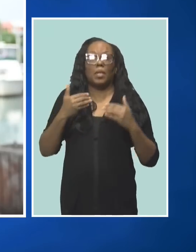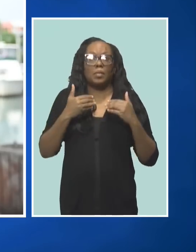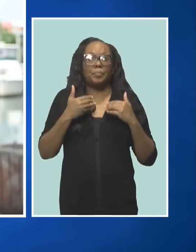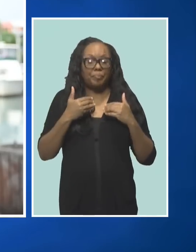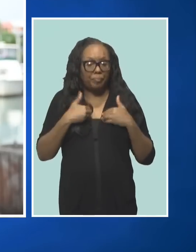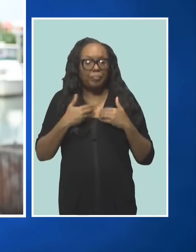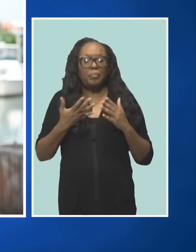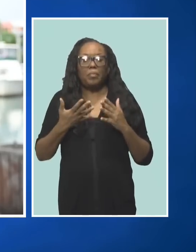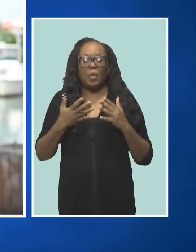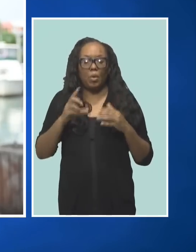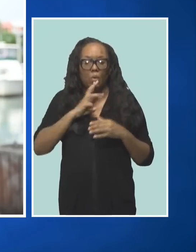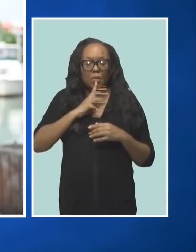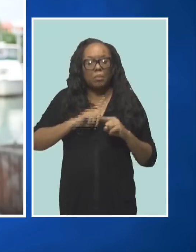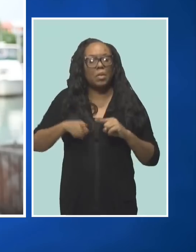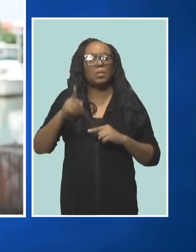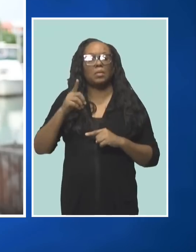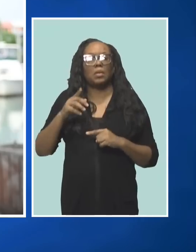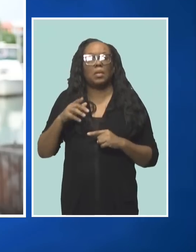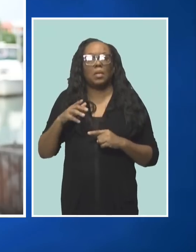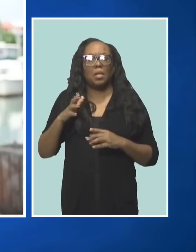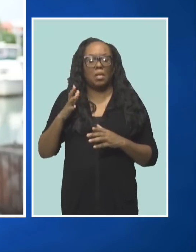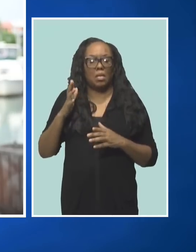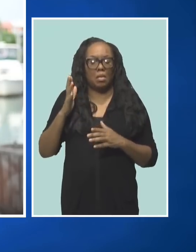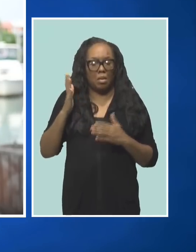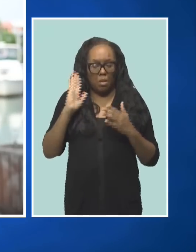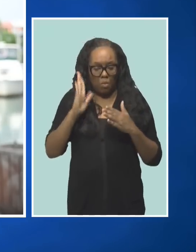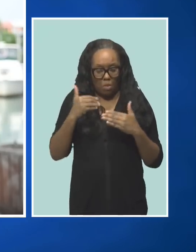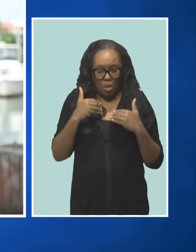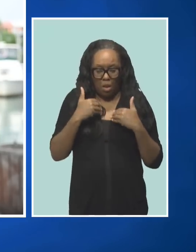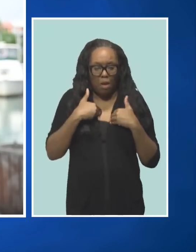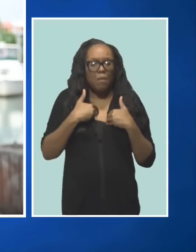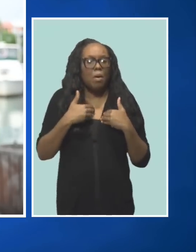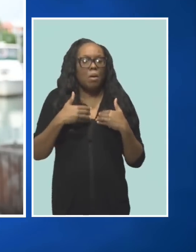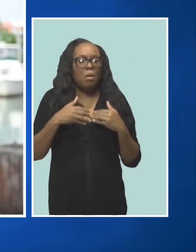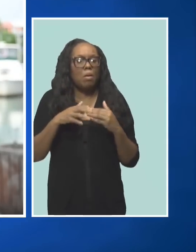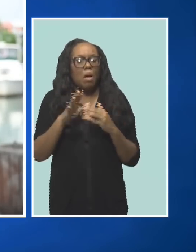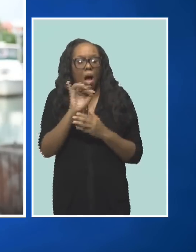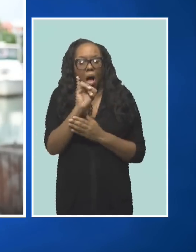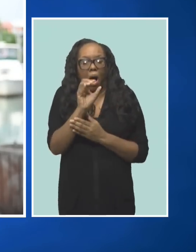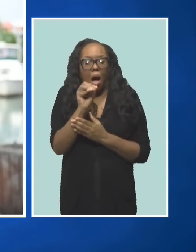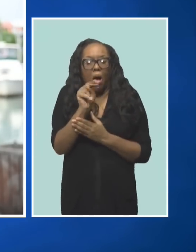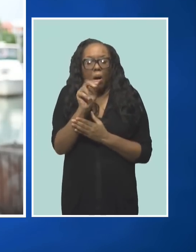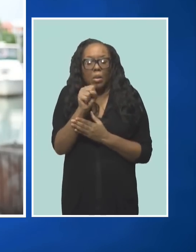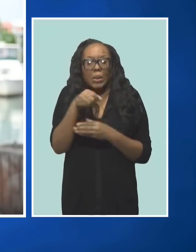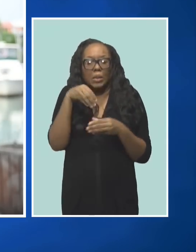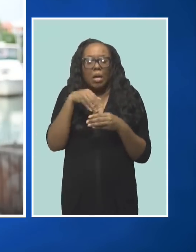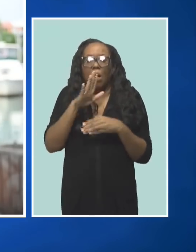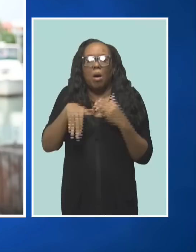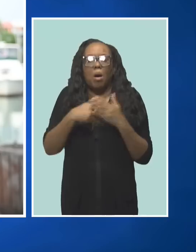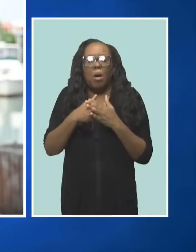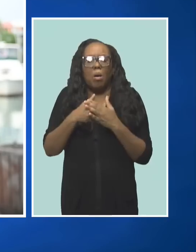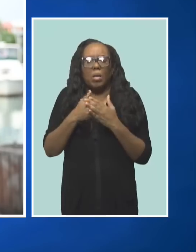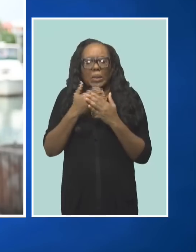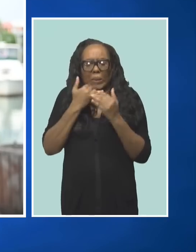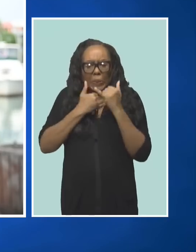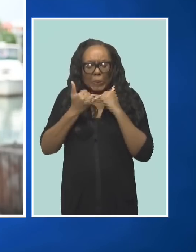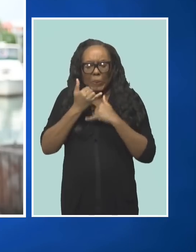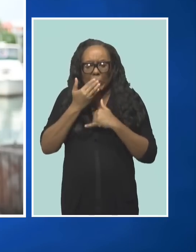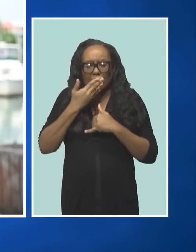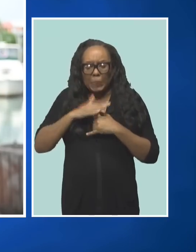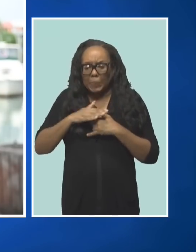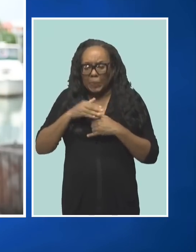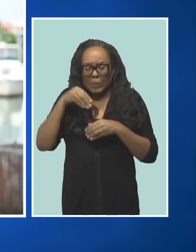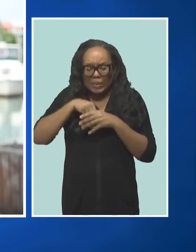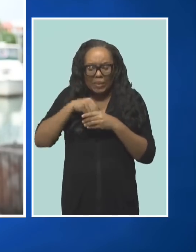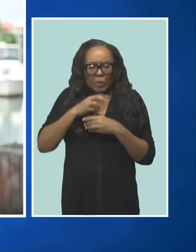step, which removes ions in the water. So you're removing your bacteria, you're removing your viruses, you're removing your